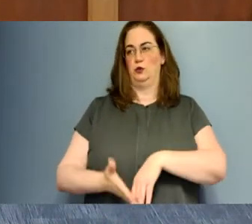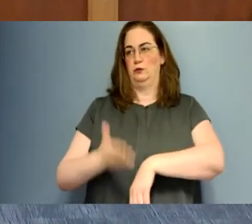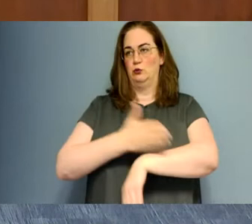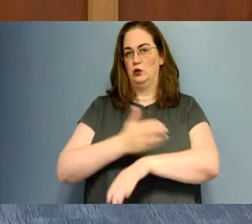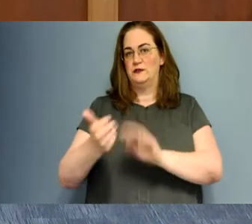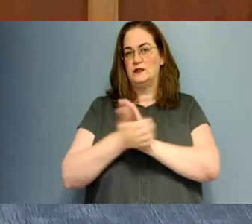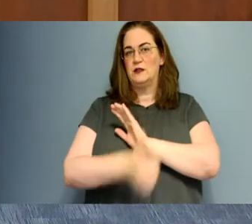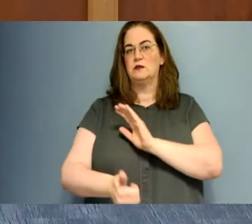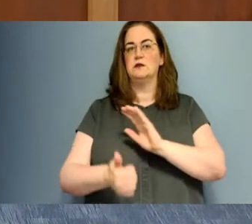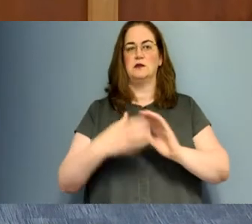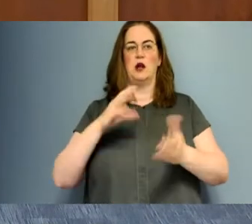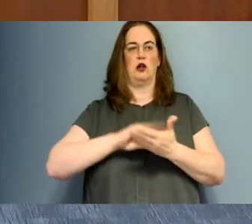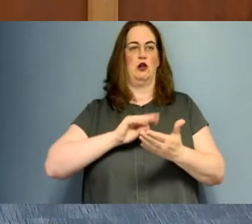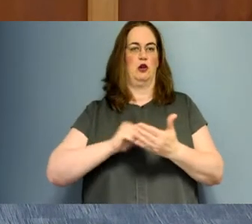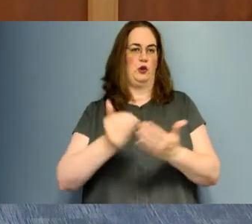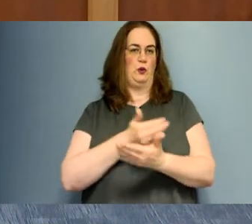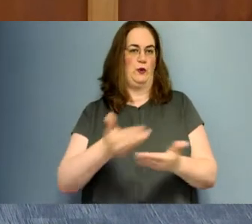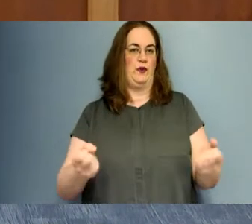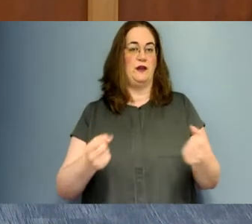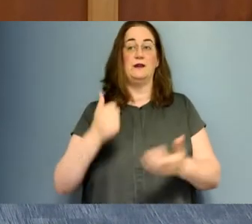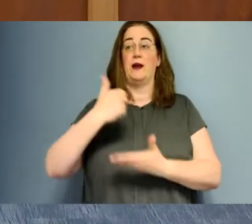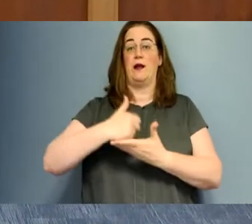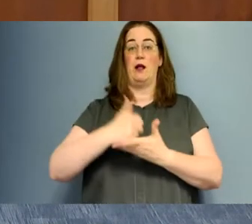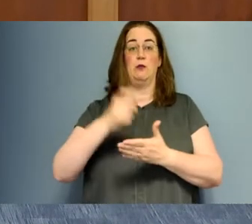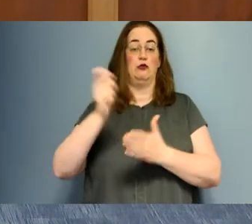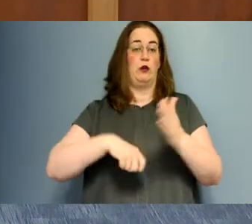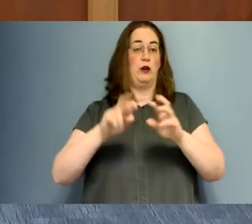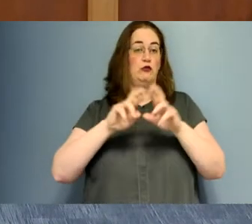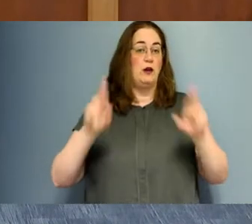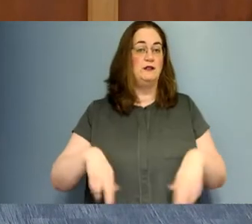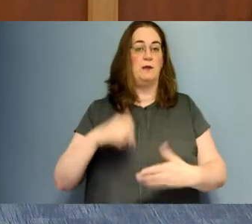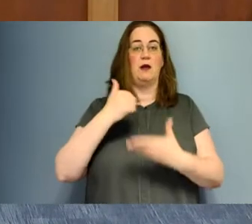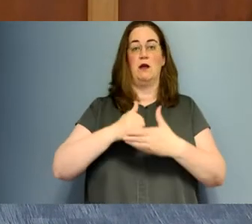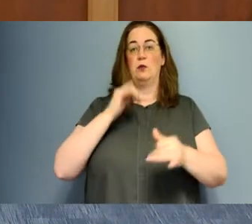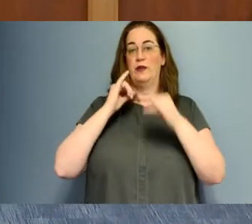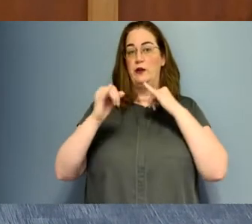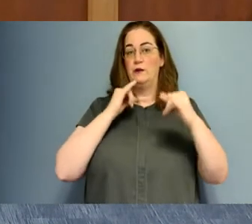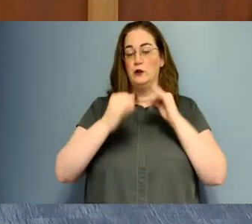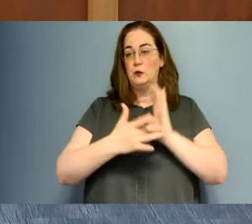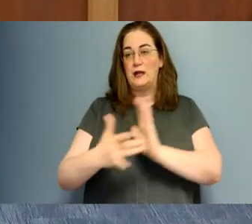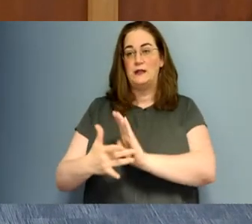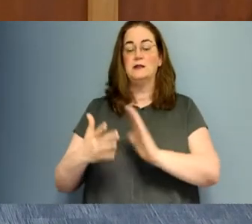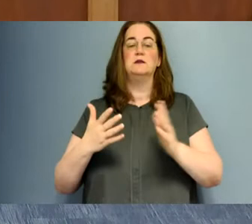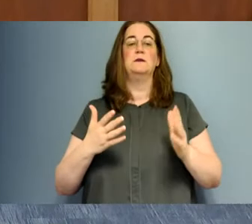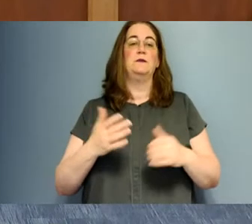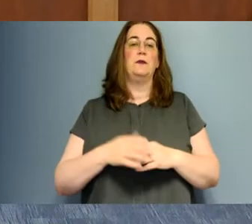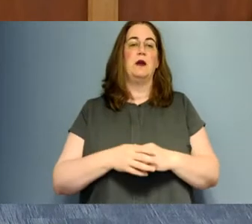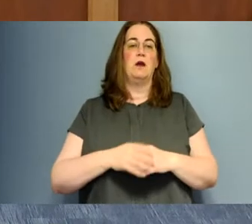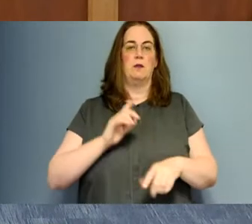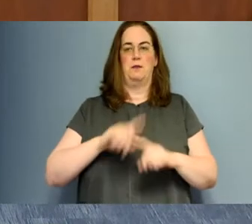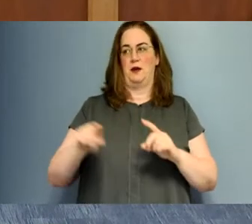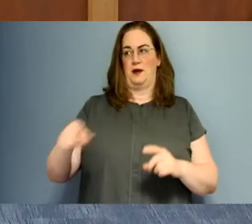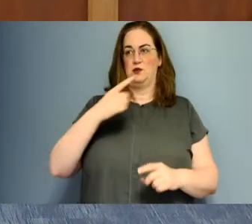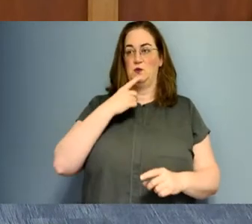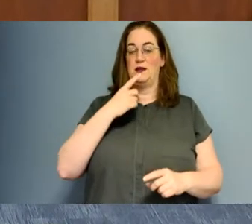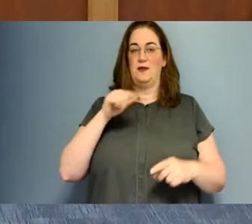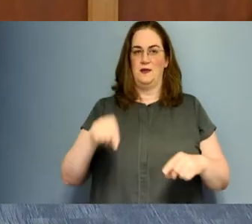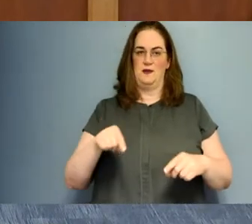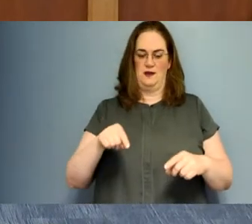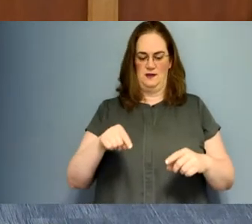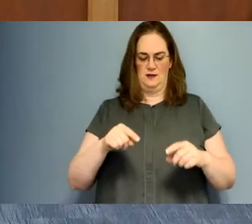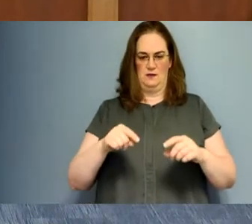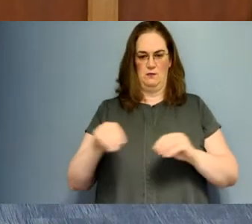skills and learn new things, get help writing resumes, get help with interview techniques. But as you said, this